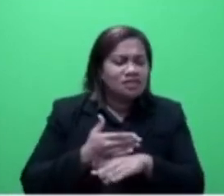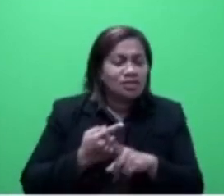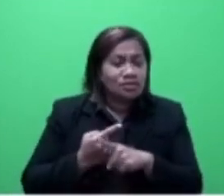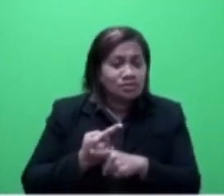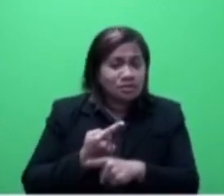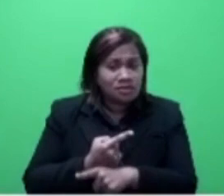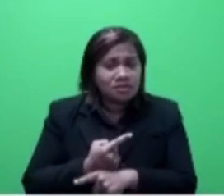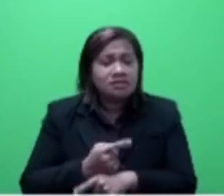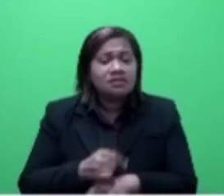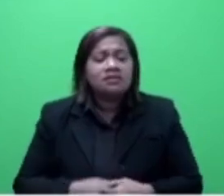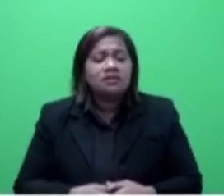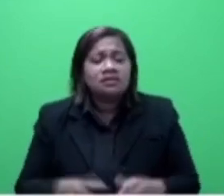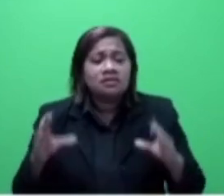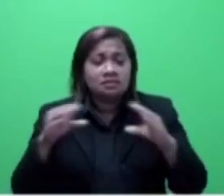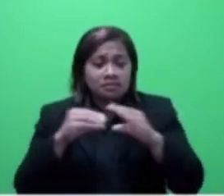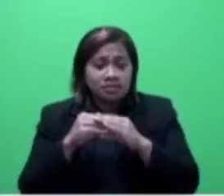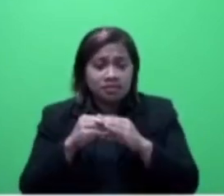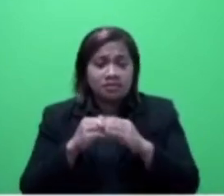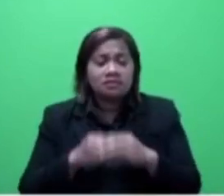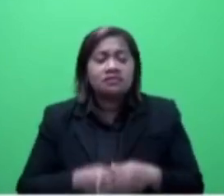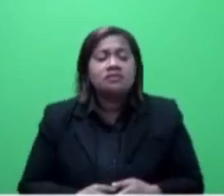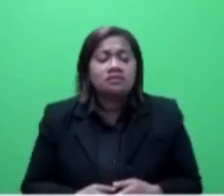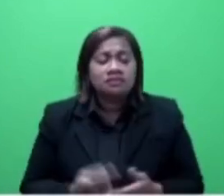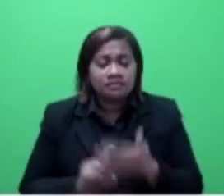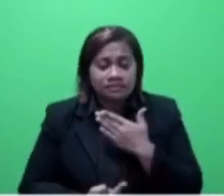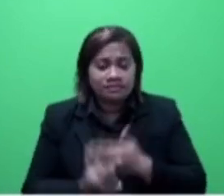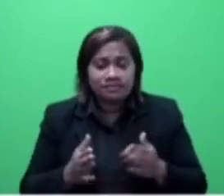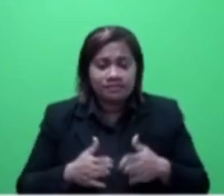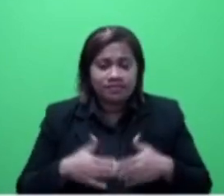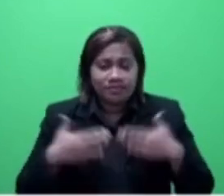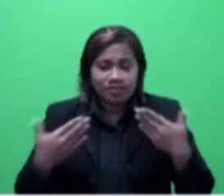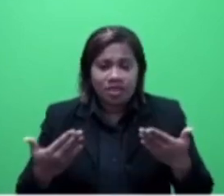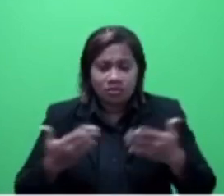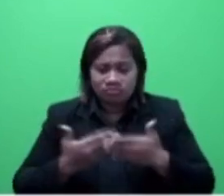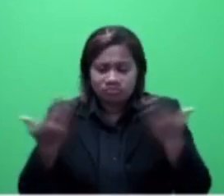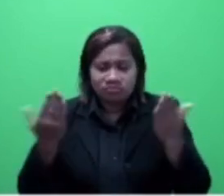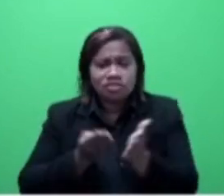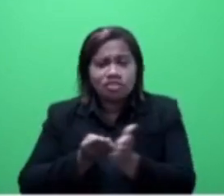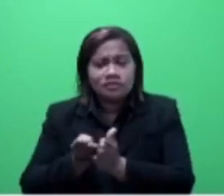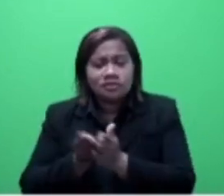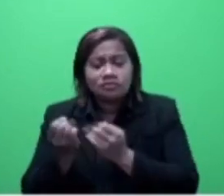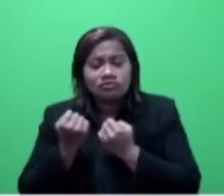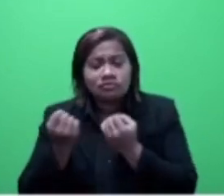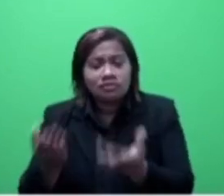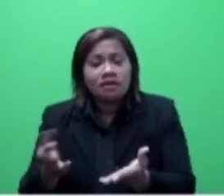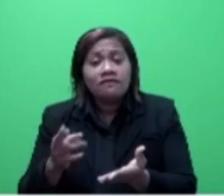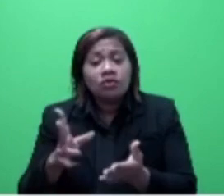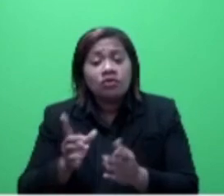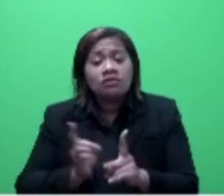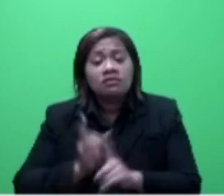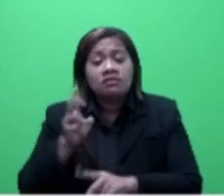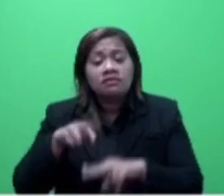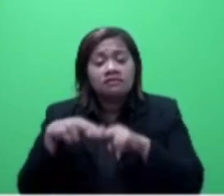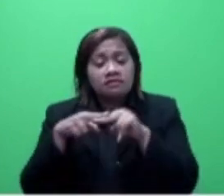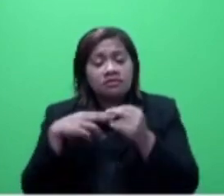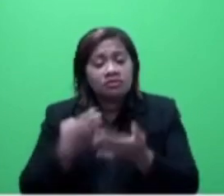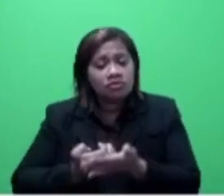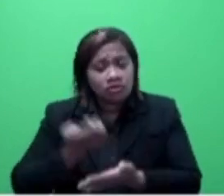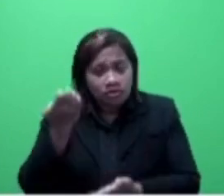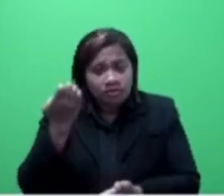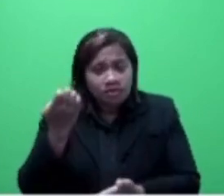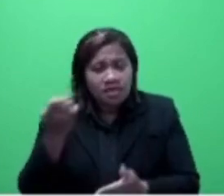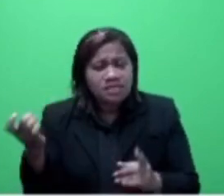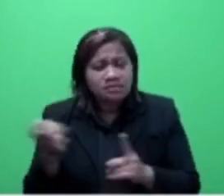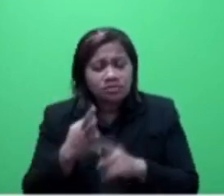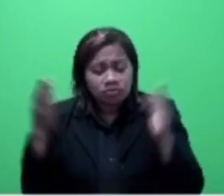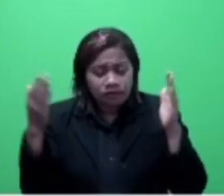has actually become a dynamic financial service provider for the development of the Fijian economy, and especially focusing on